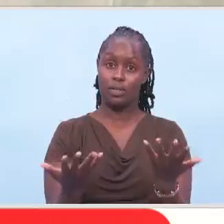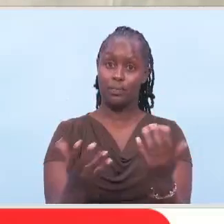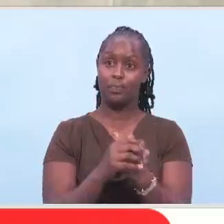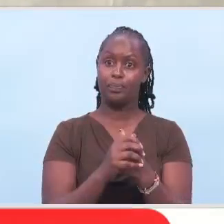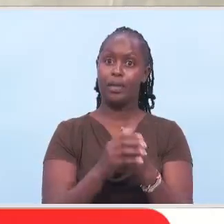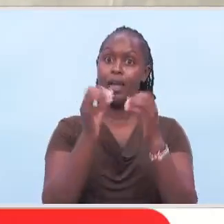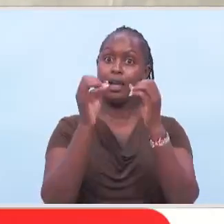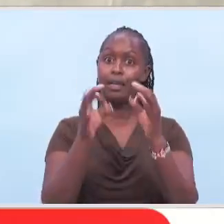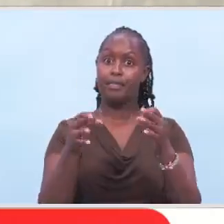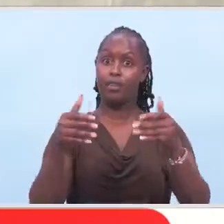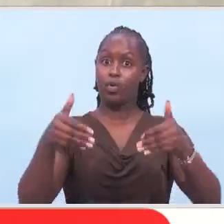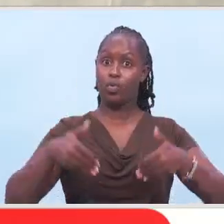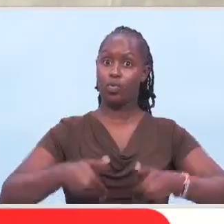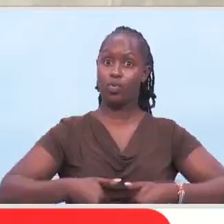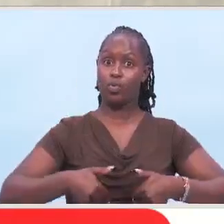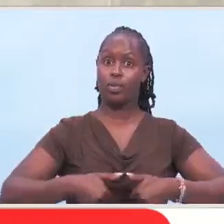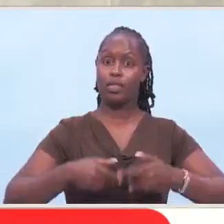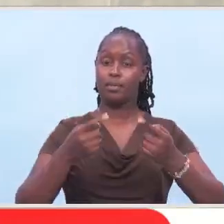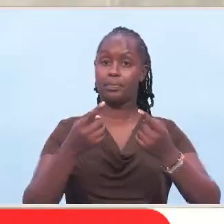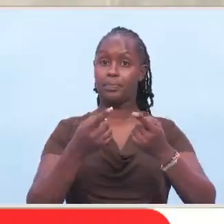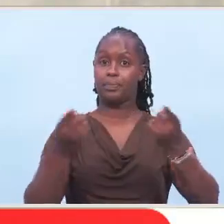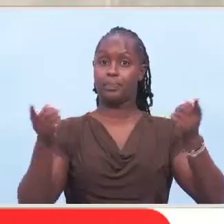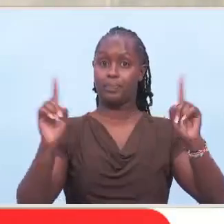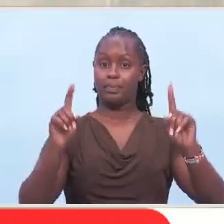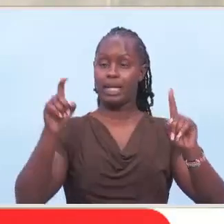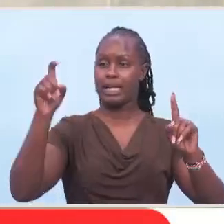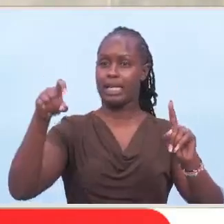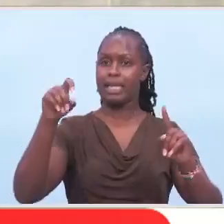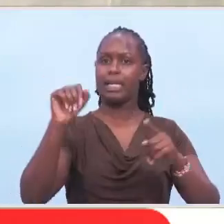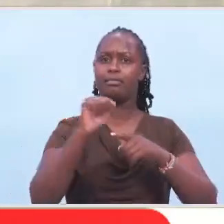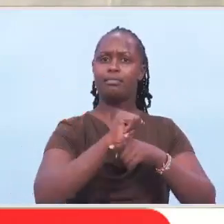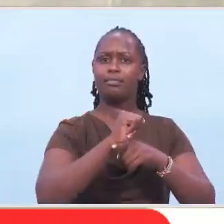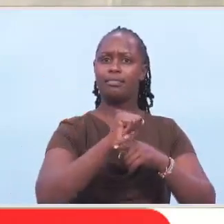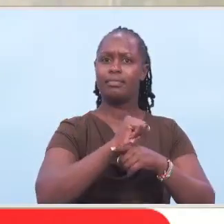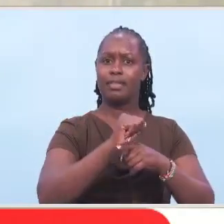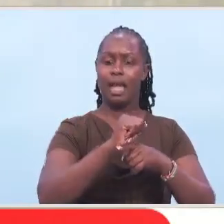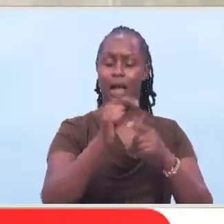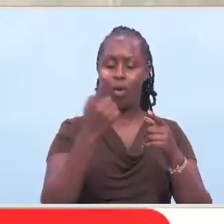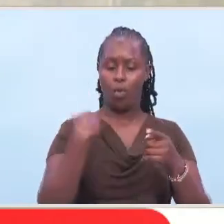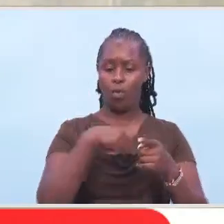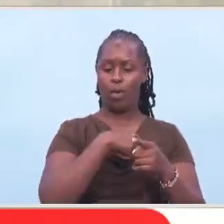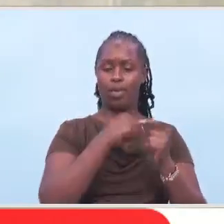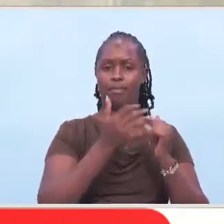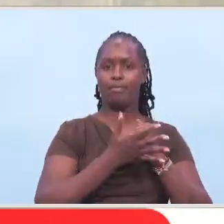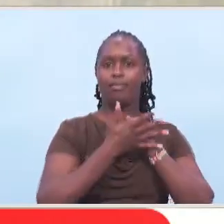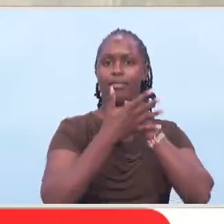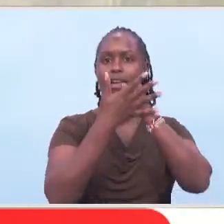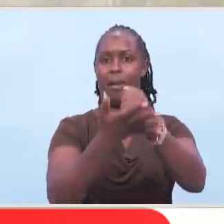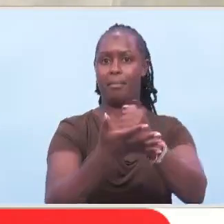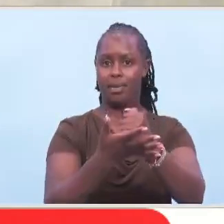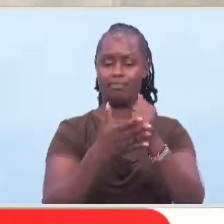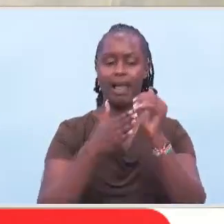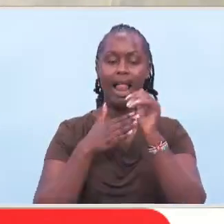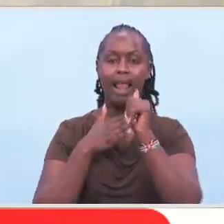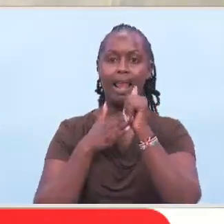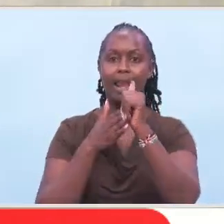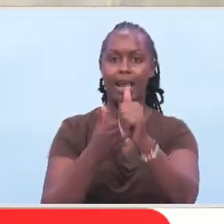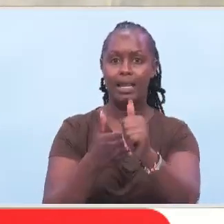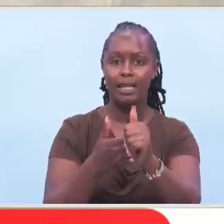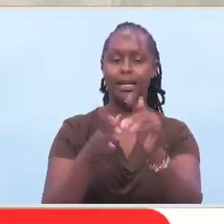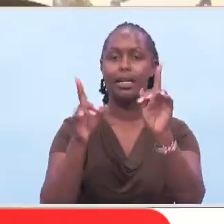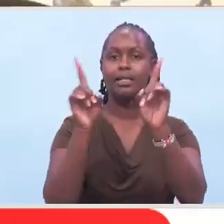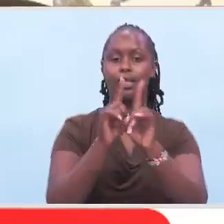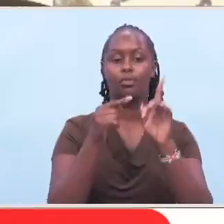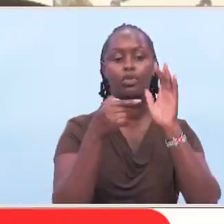vijana au teens wafunzwe nasi tuwasaidie ili tuwaelekeze na tuwaonyeshe kazi vile